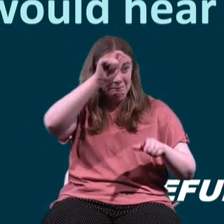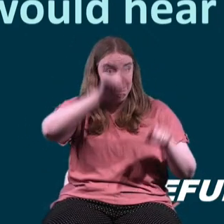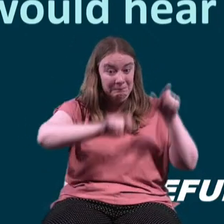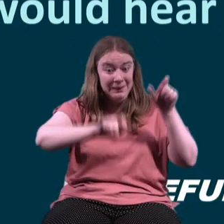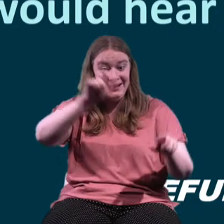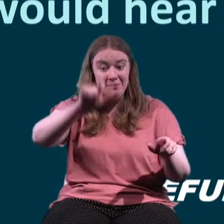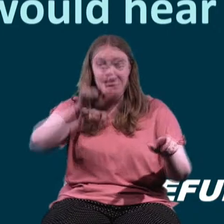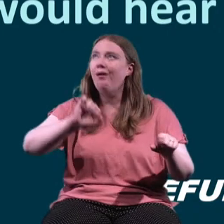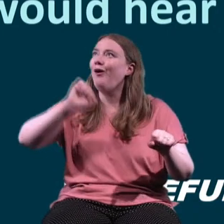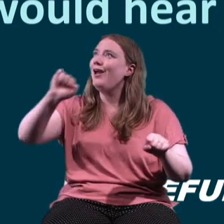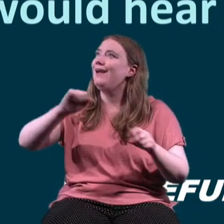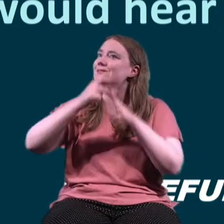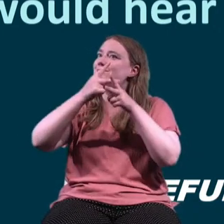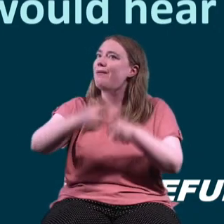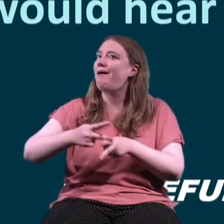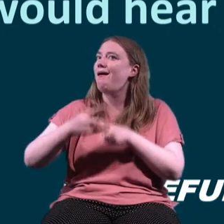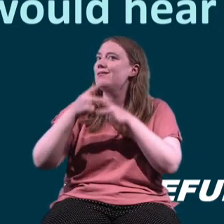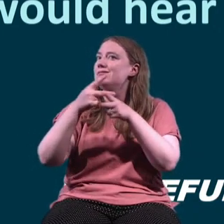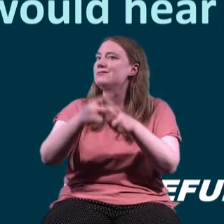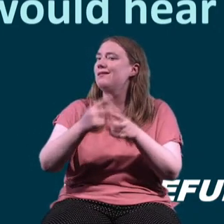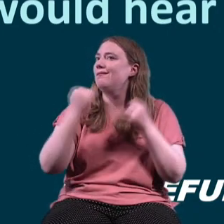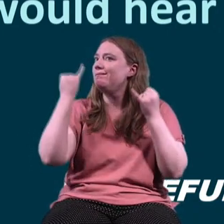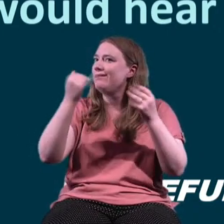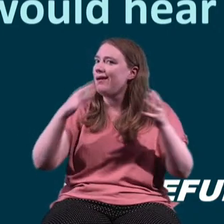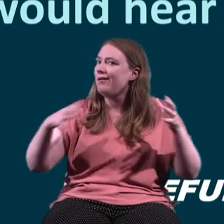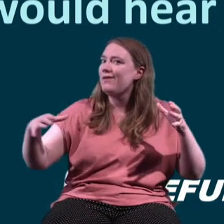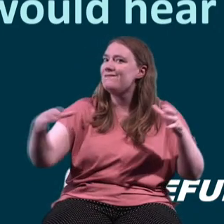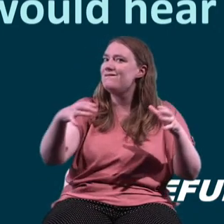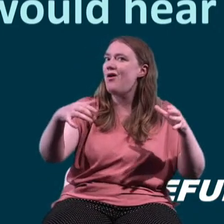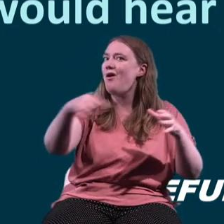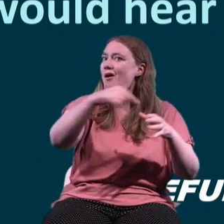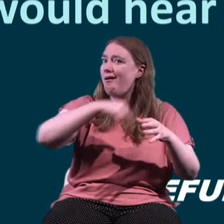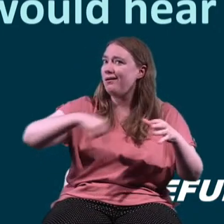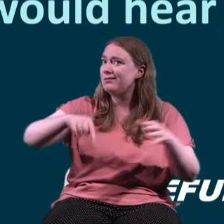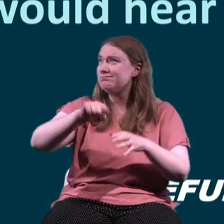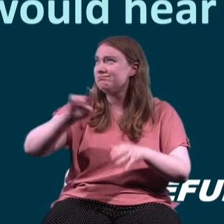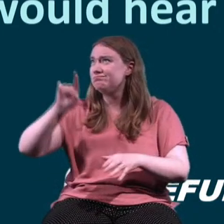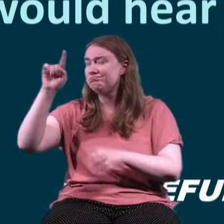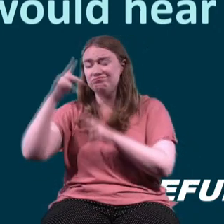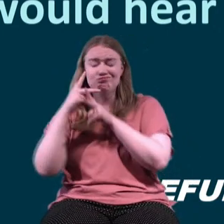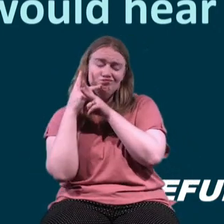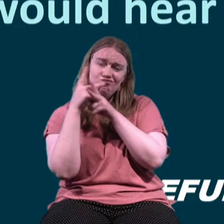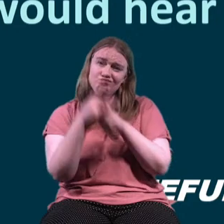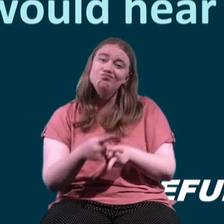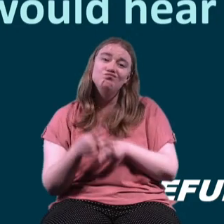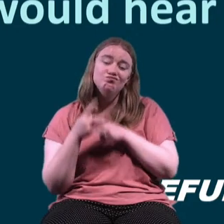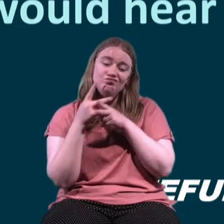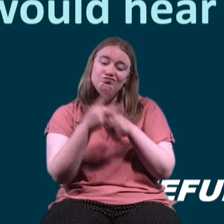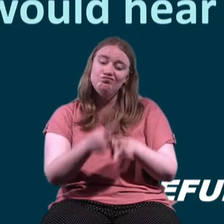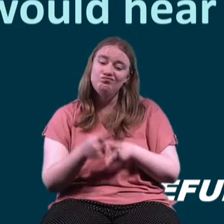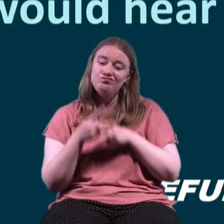his pasture, the flock under his care.